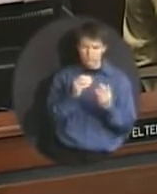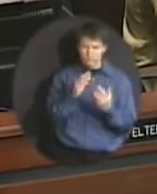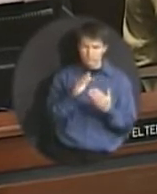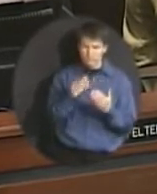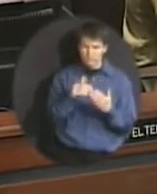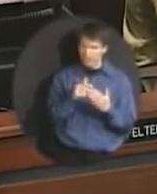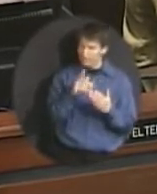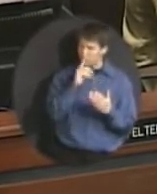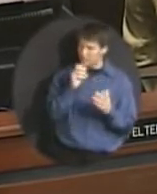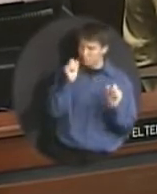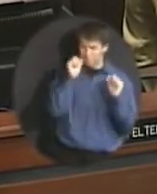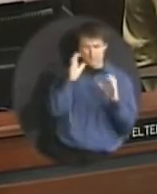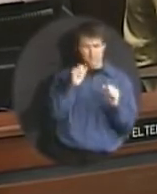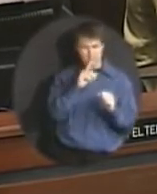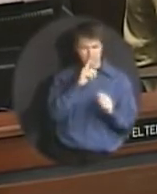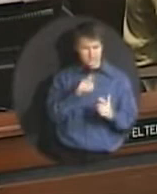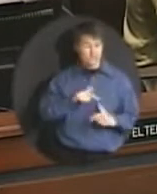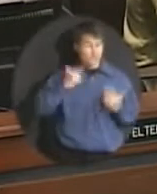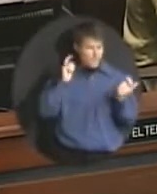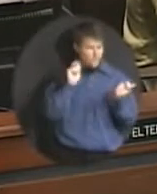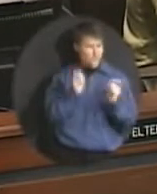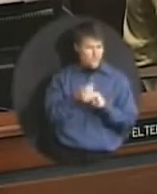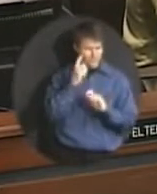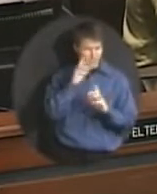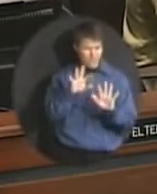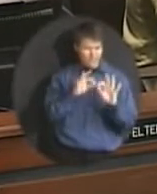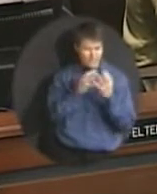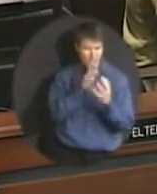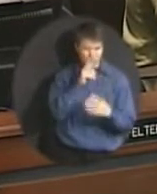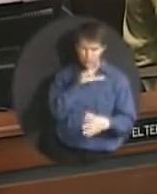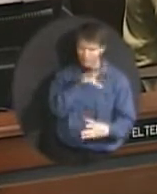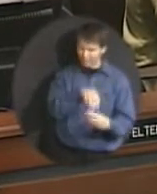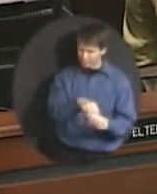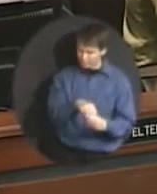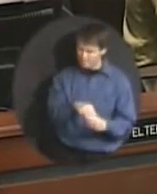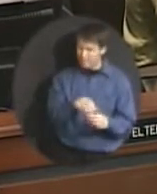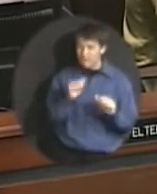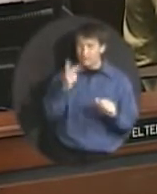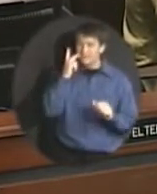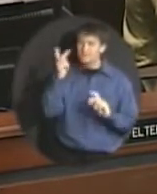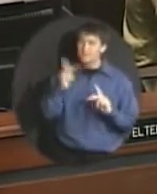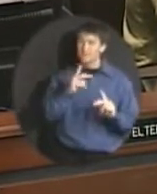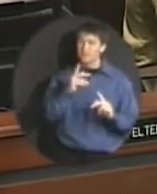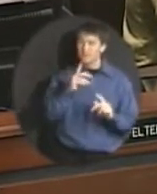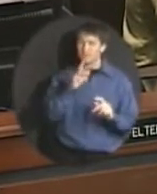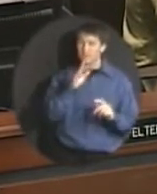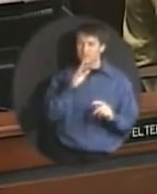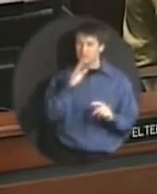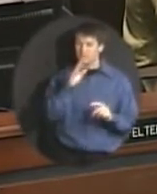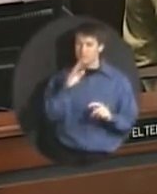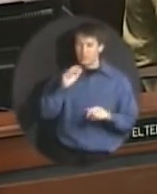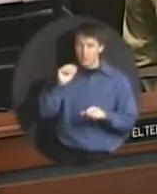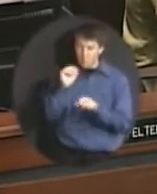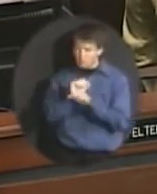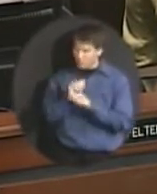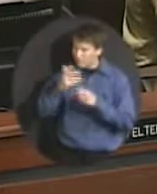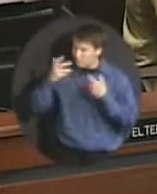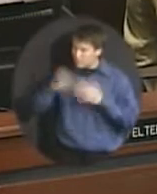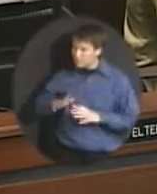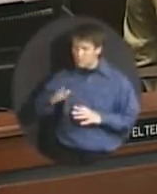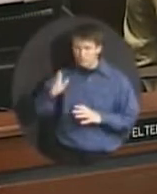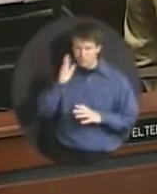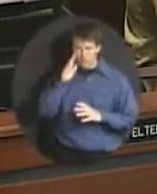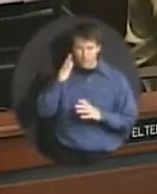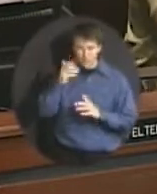it's amazing. It's life-changing for the families involved. You see people coming straight from work and painting clothes, and they've got paint